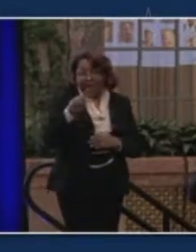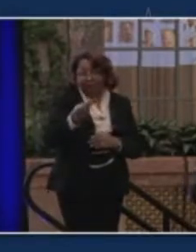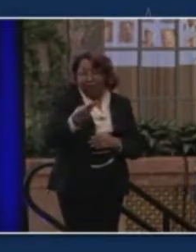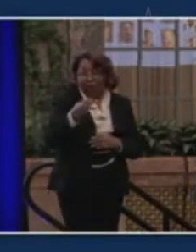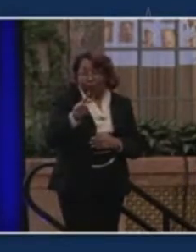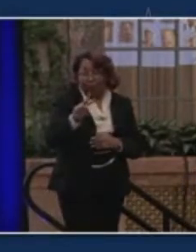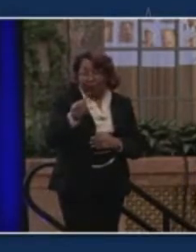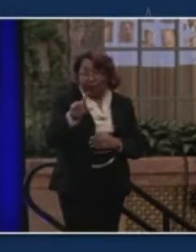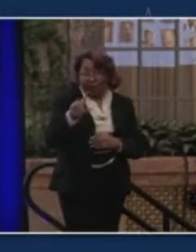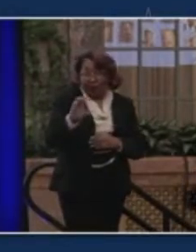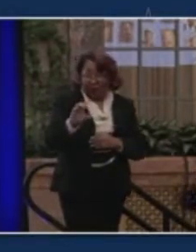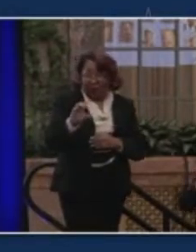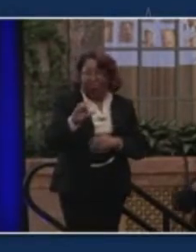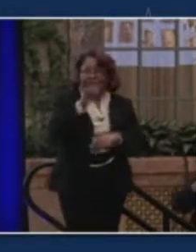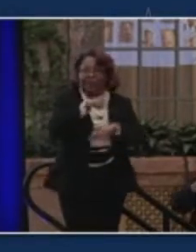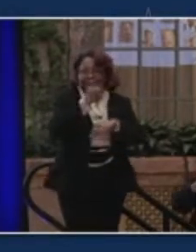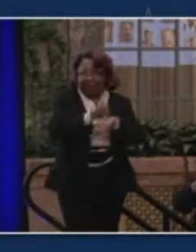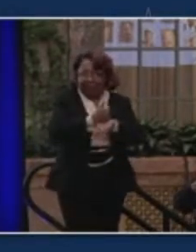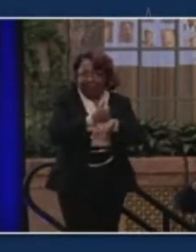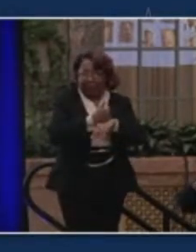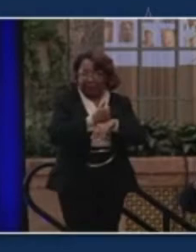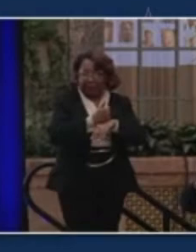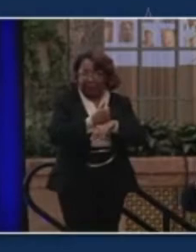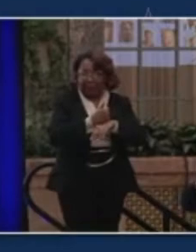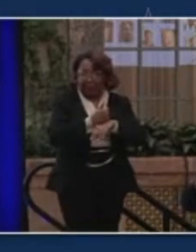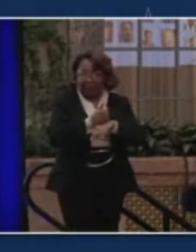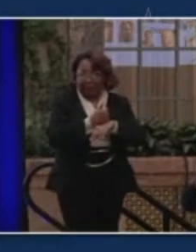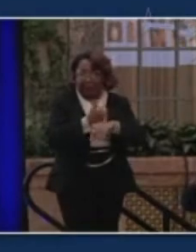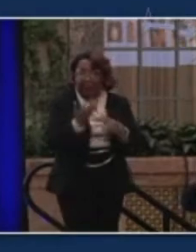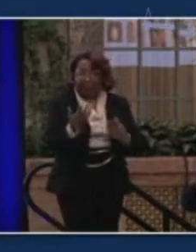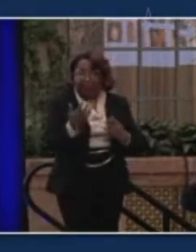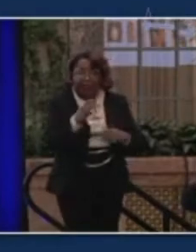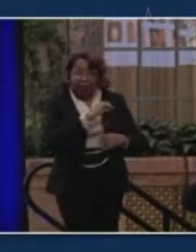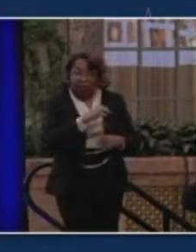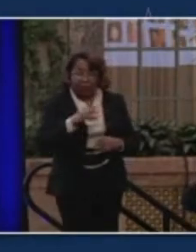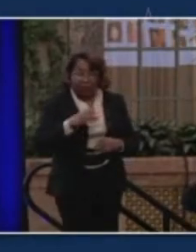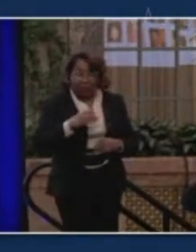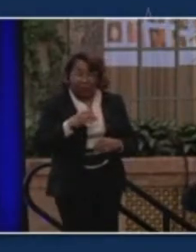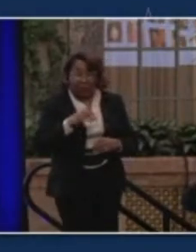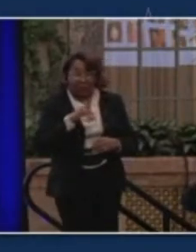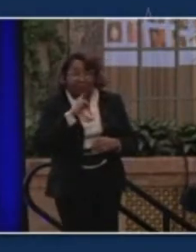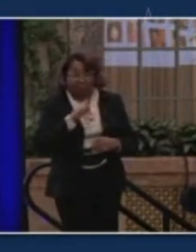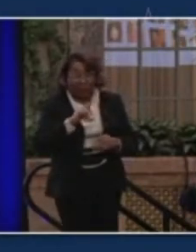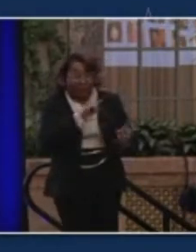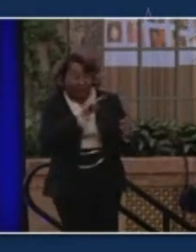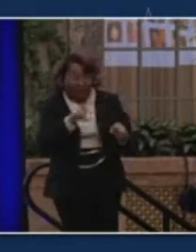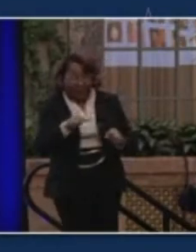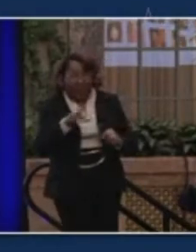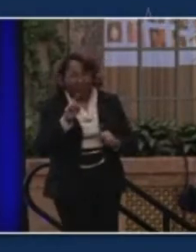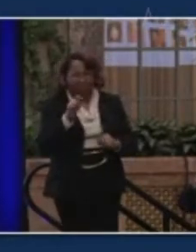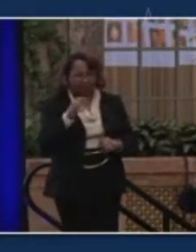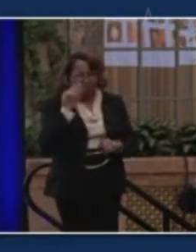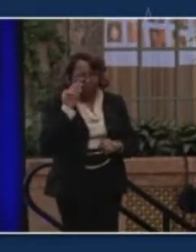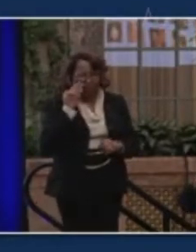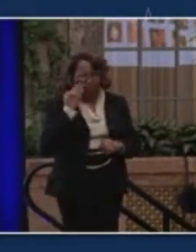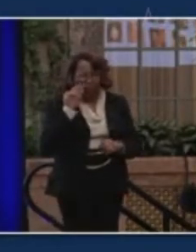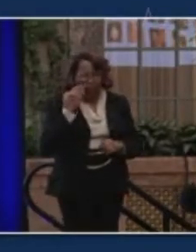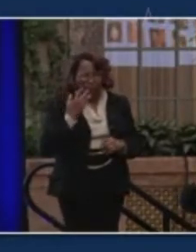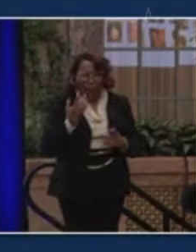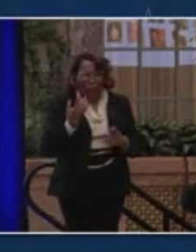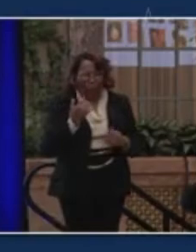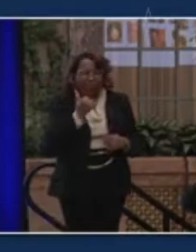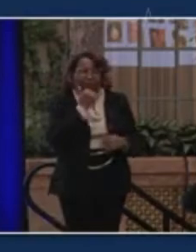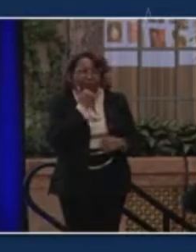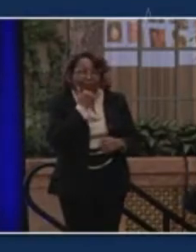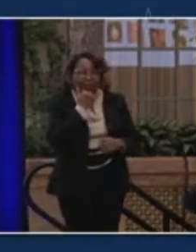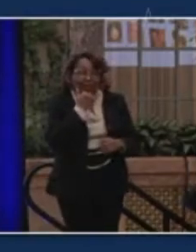Committee exists. You know, the committee gave me a written speech, you know, they should have known that I was, she made the mistake